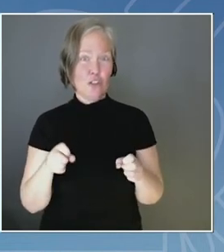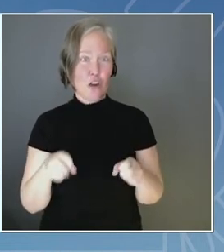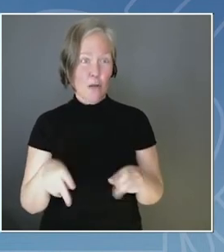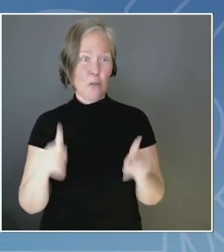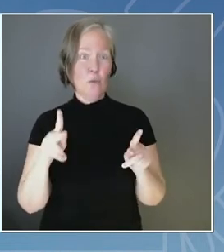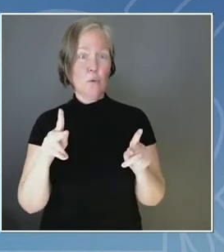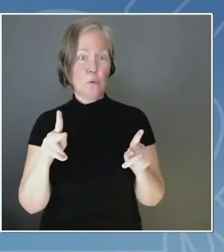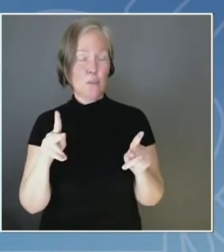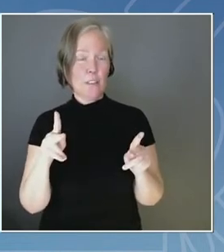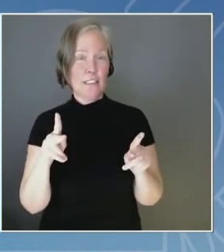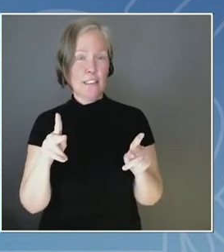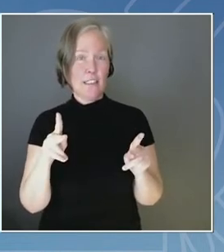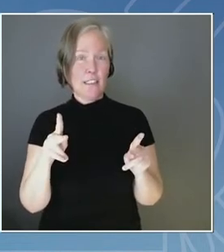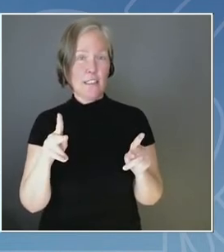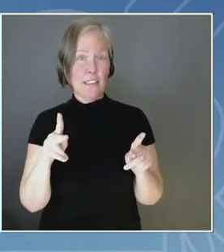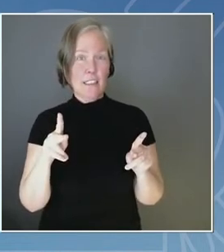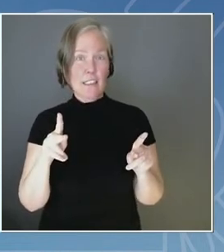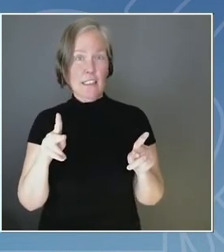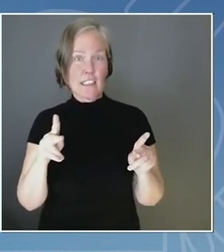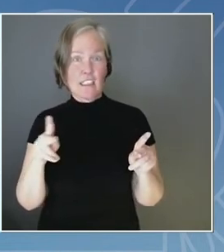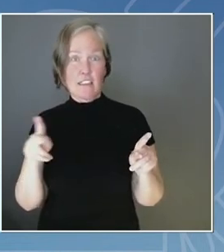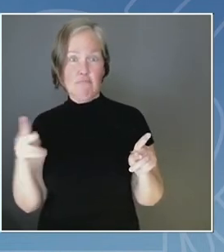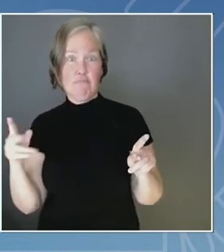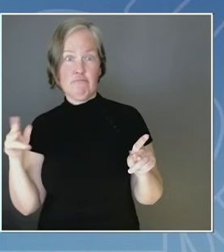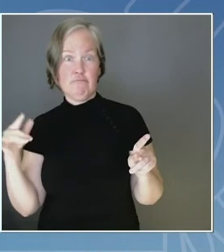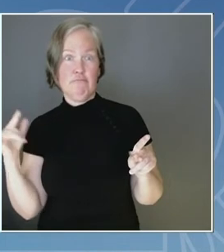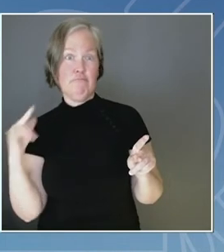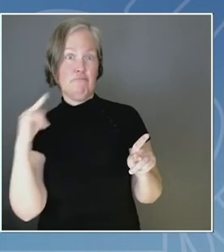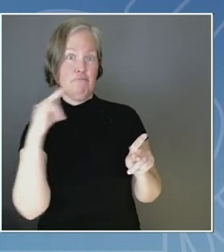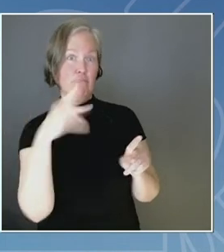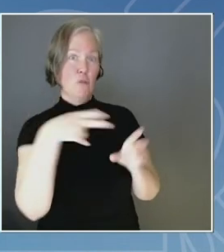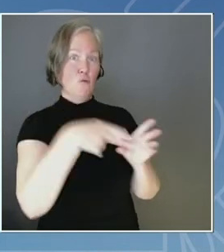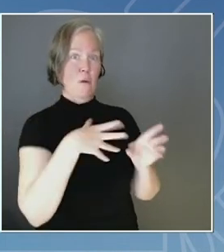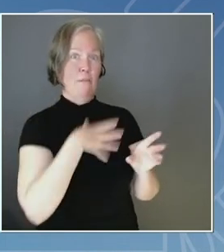who had been in U.S. for quite some times.